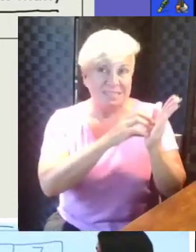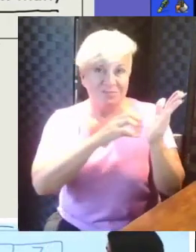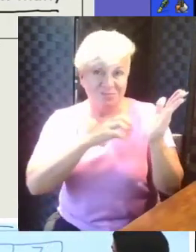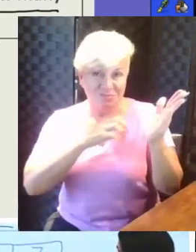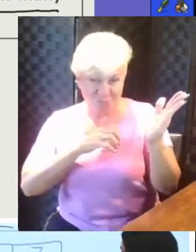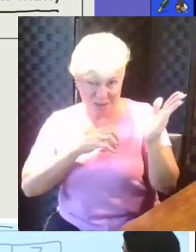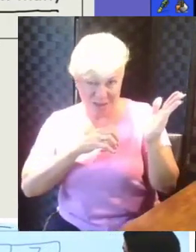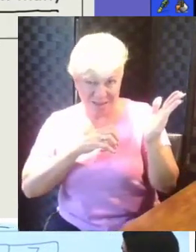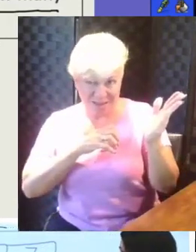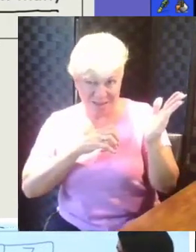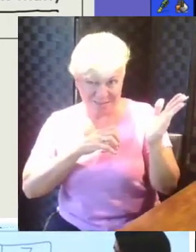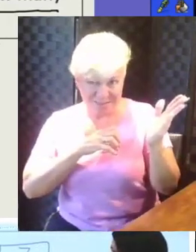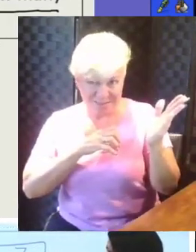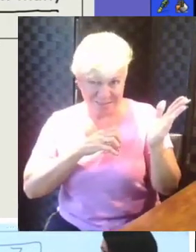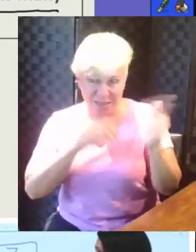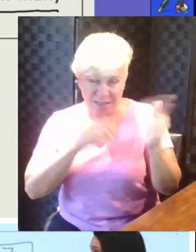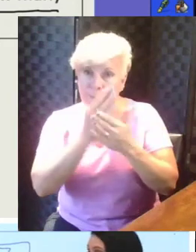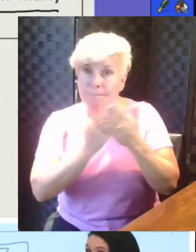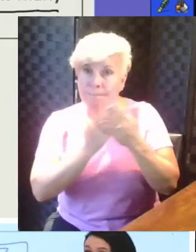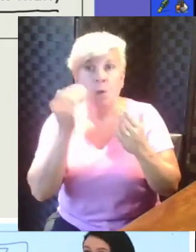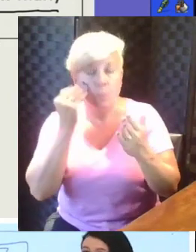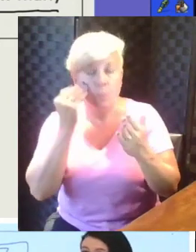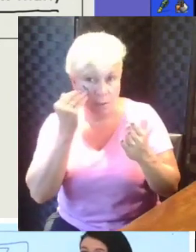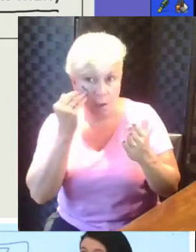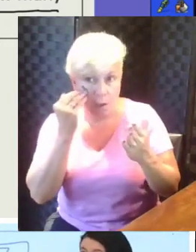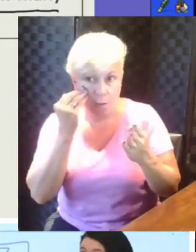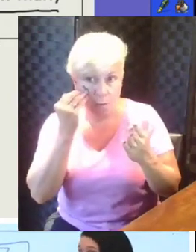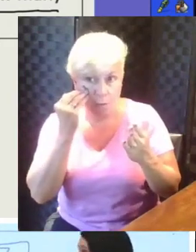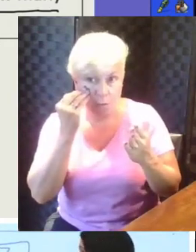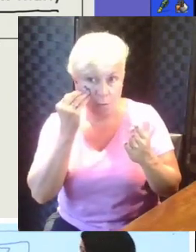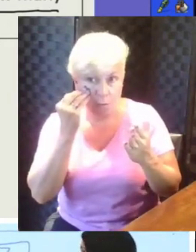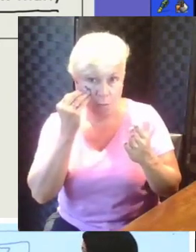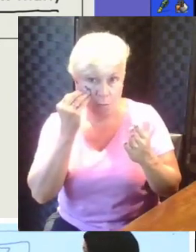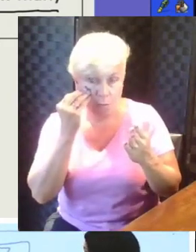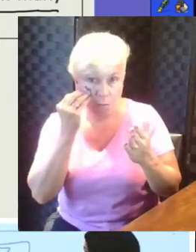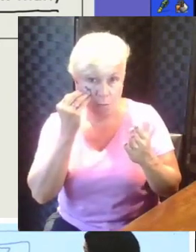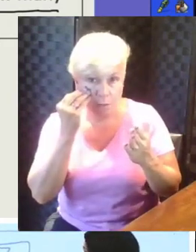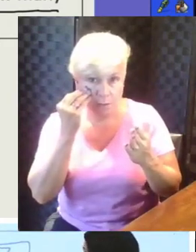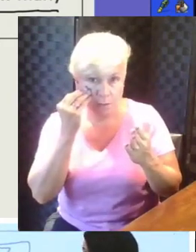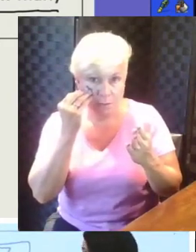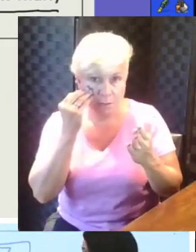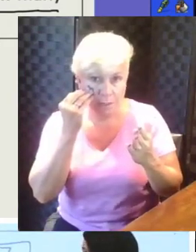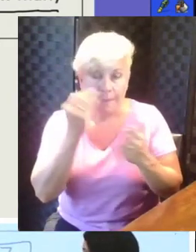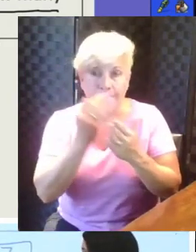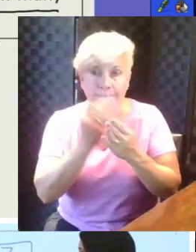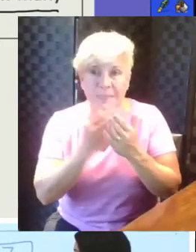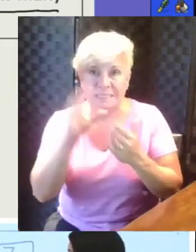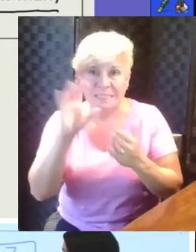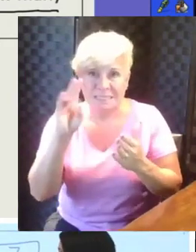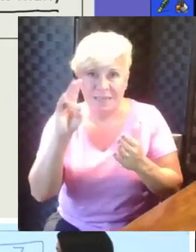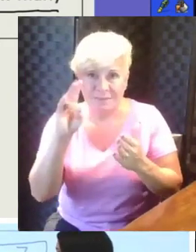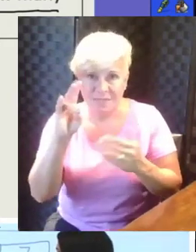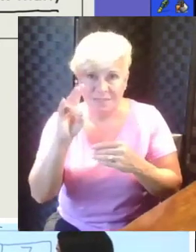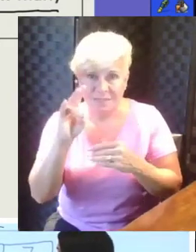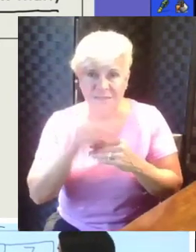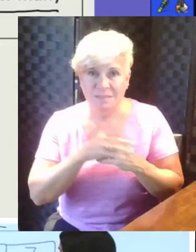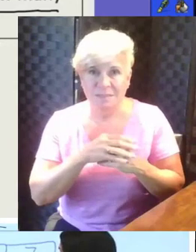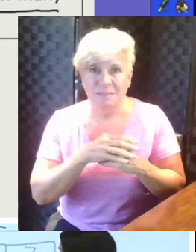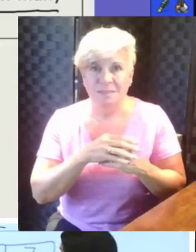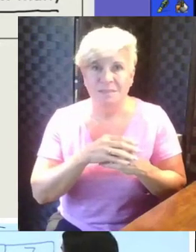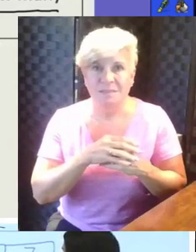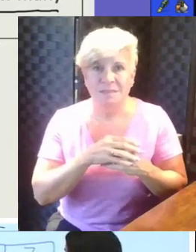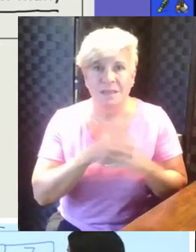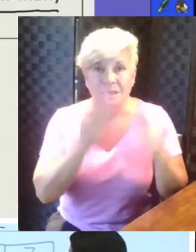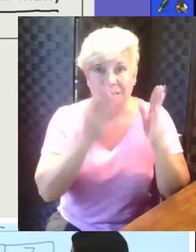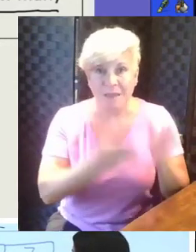if you take away the part that we know is missing, he's missing 7 of those pipe cleaners, we'll